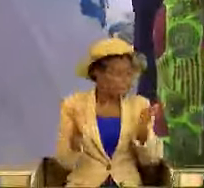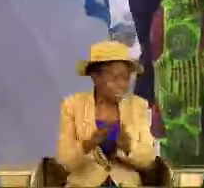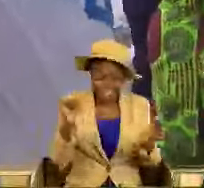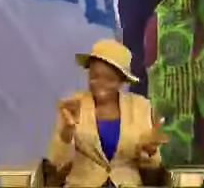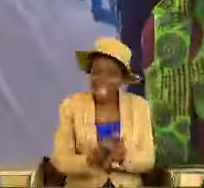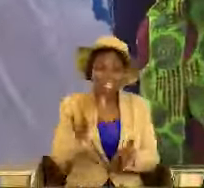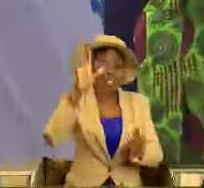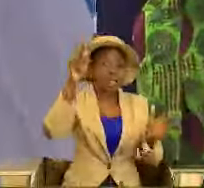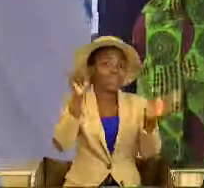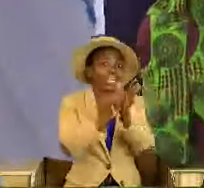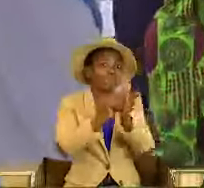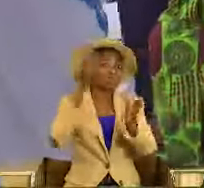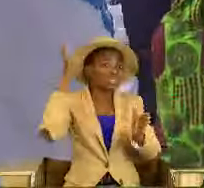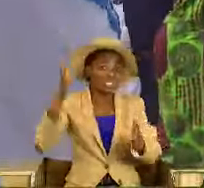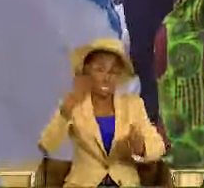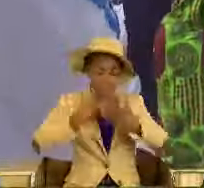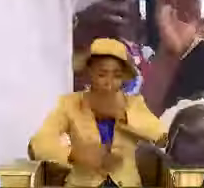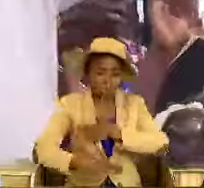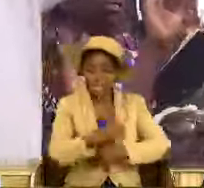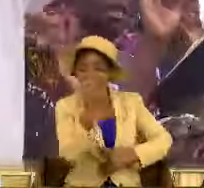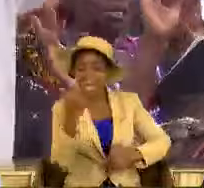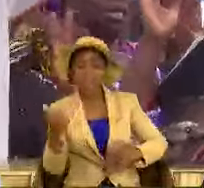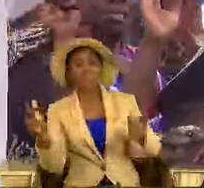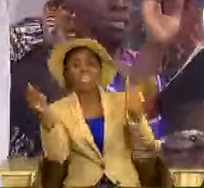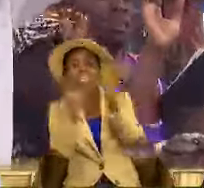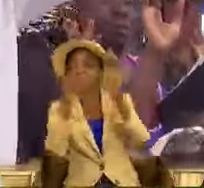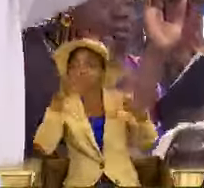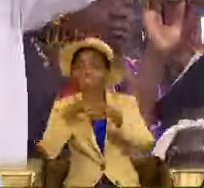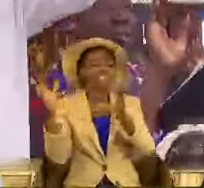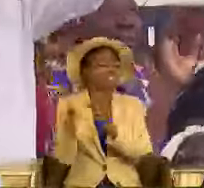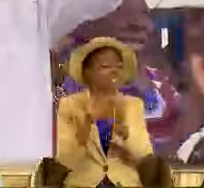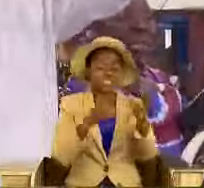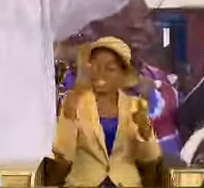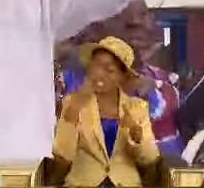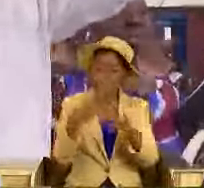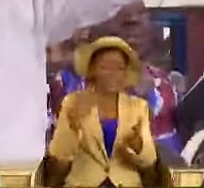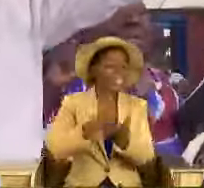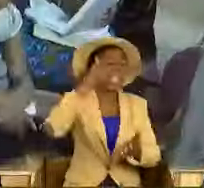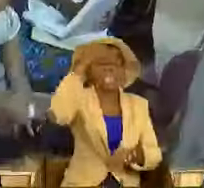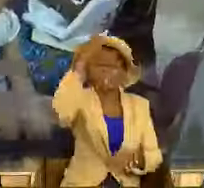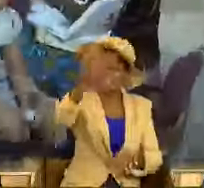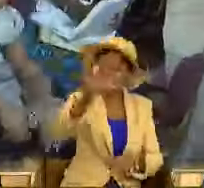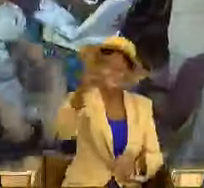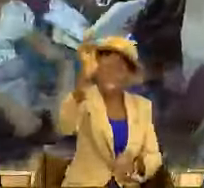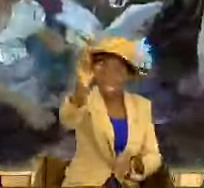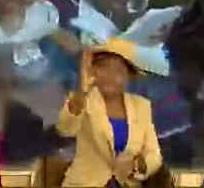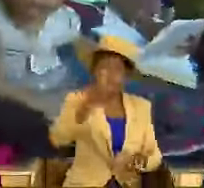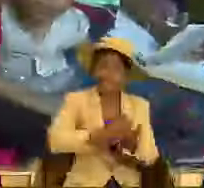give back to other miracles in the name of jesus4